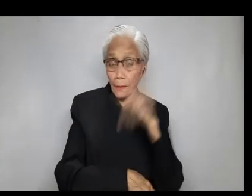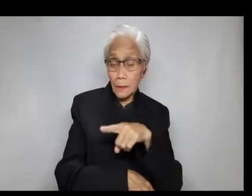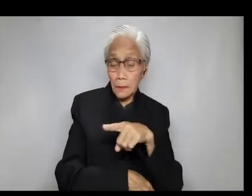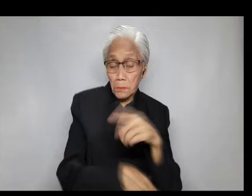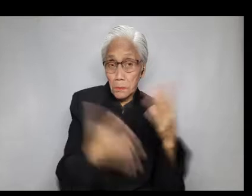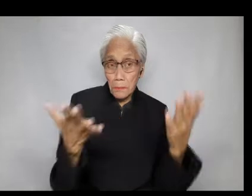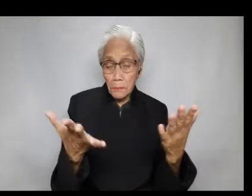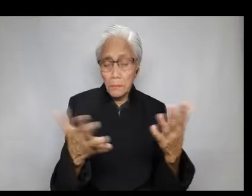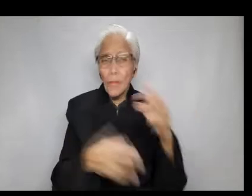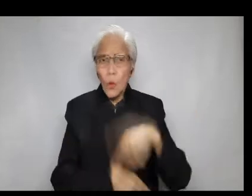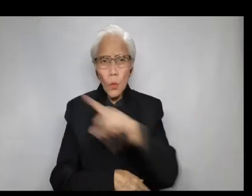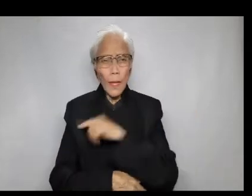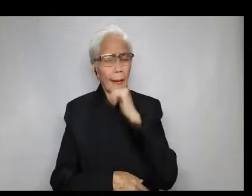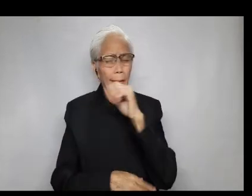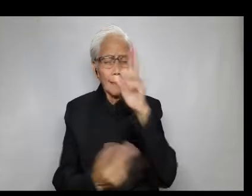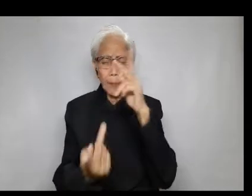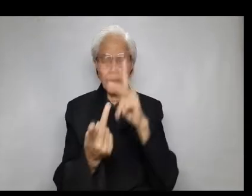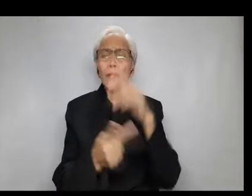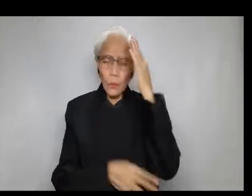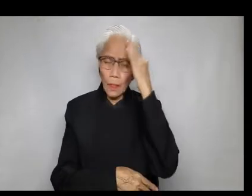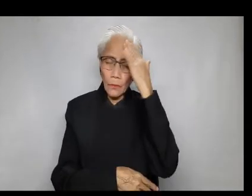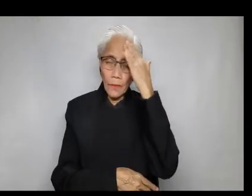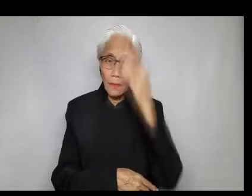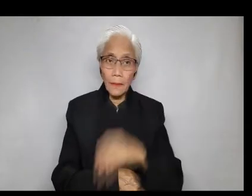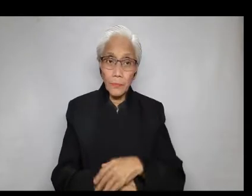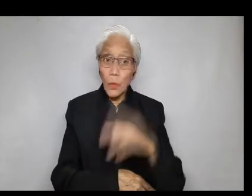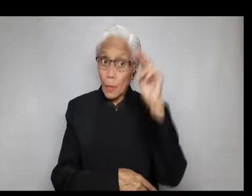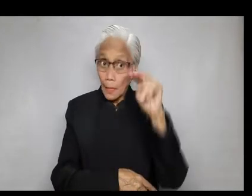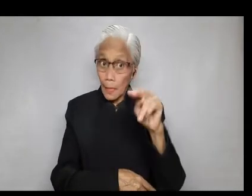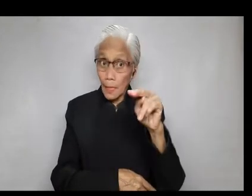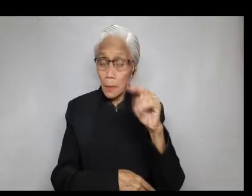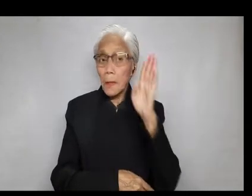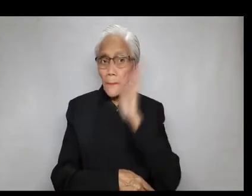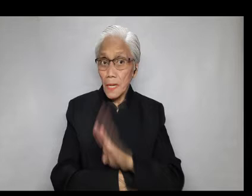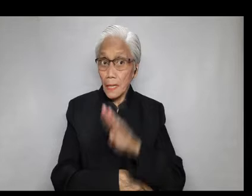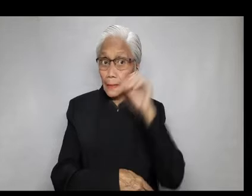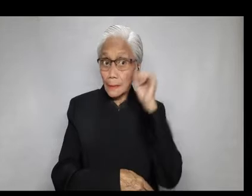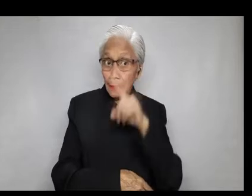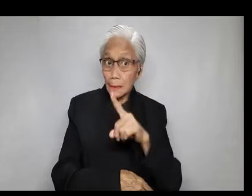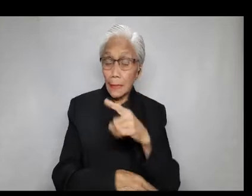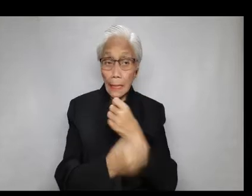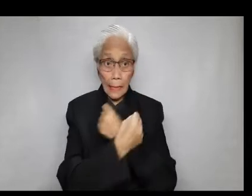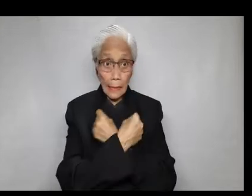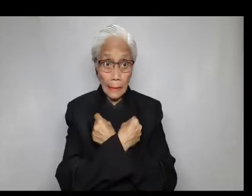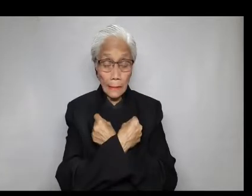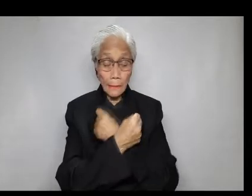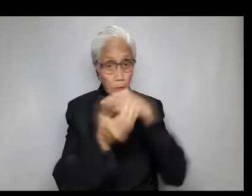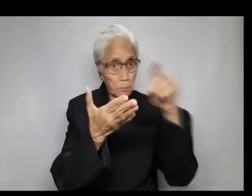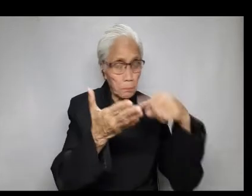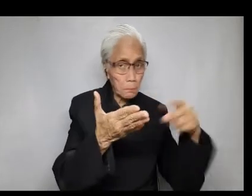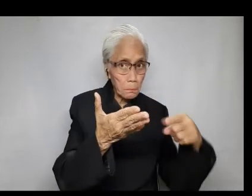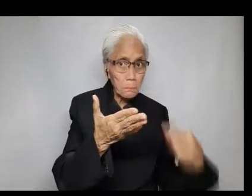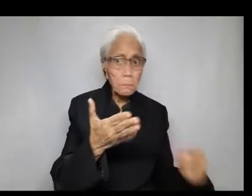brother? Okay, we are not perfect, we know that. We need fraternal correction from time to time.